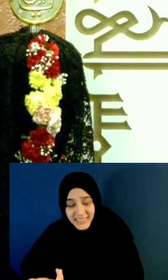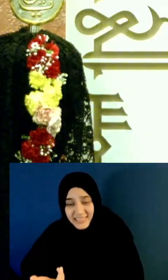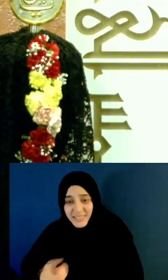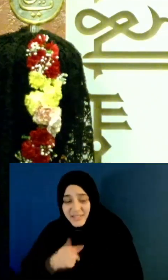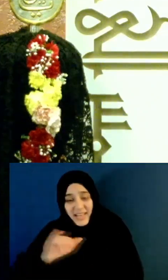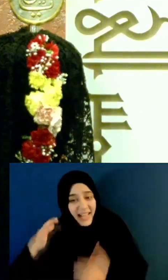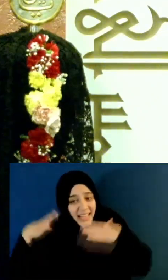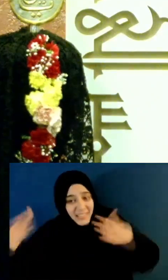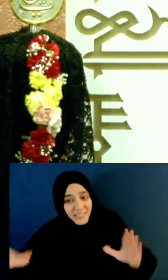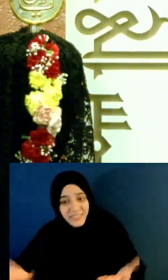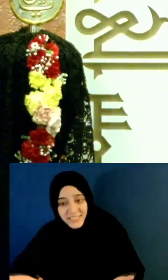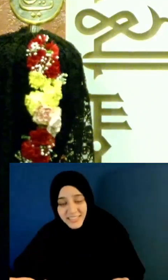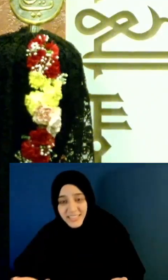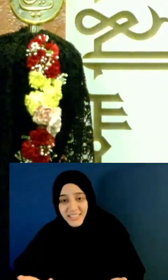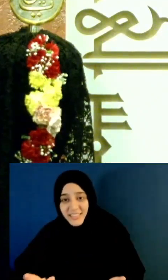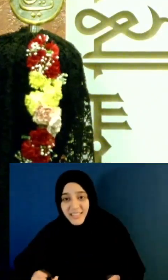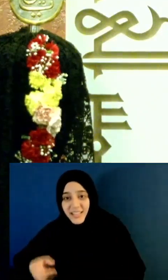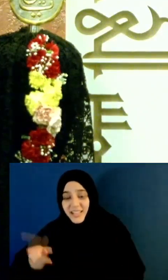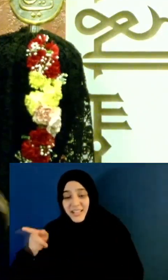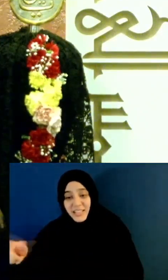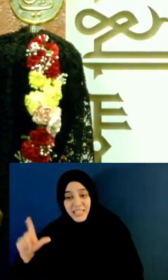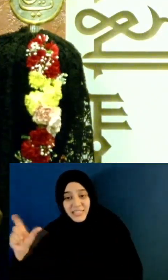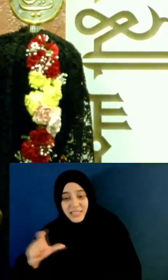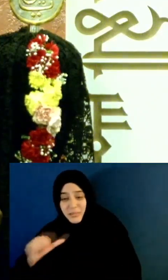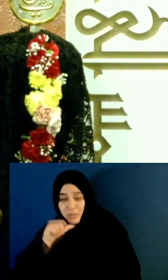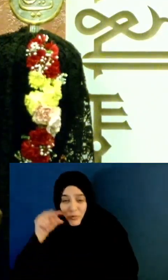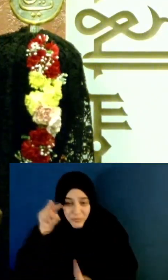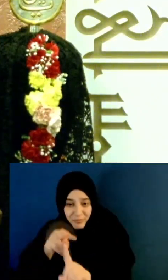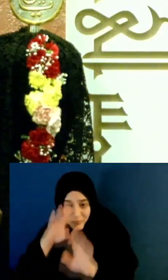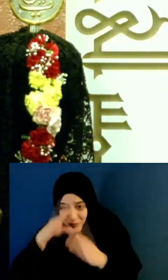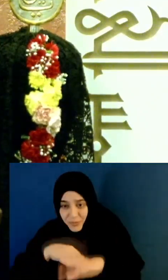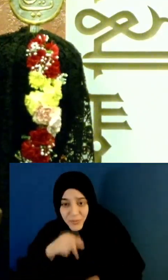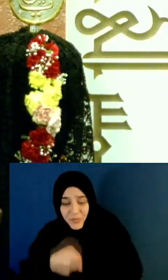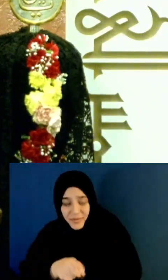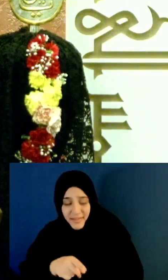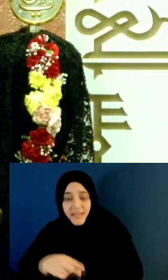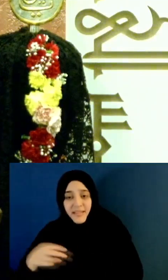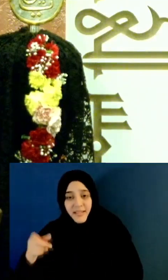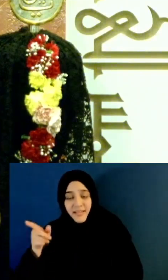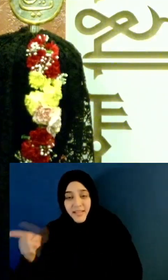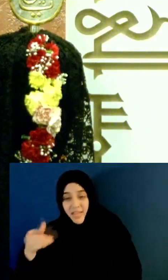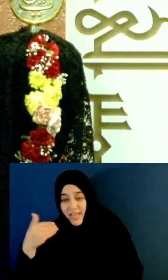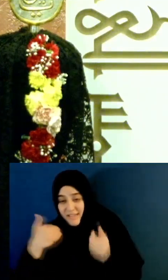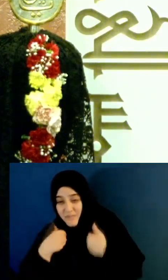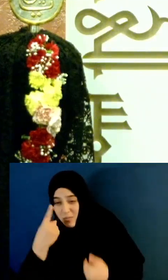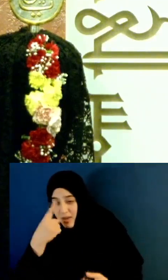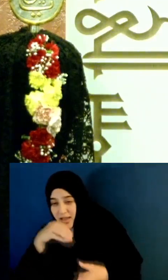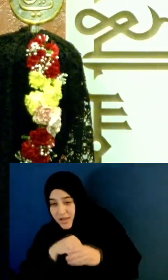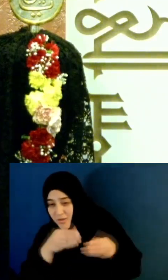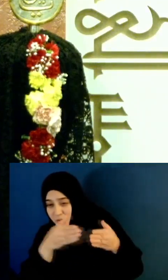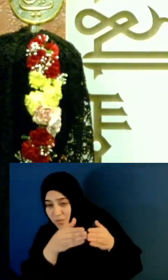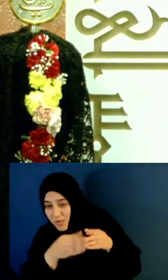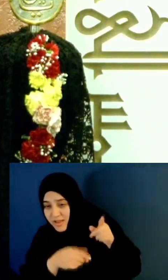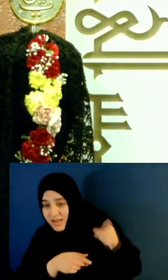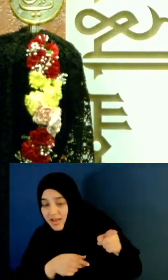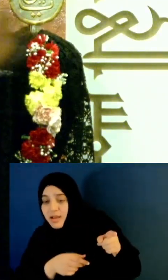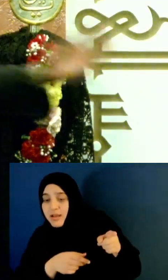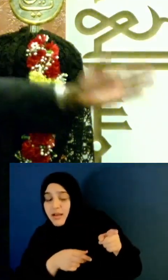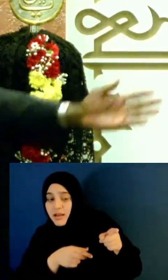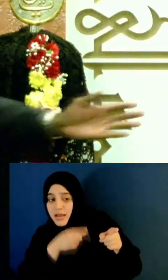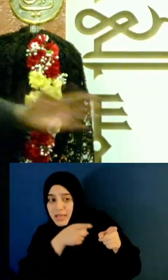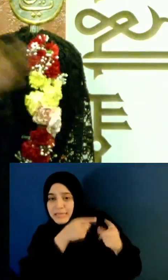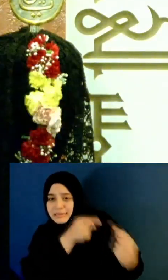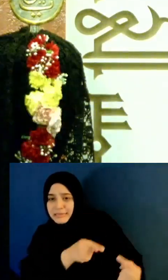But Islam is not looking at you alone. There may be one in that corner. He may be struggling because of him. Islam says,